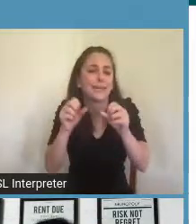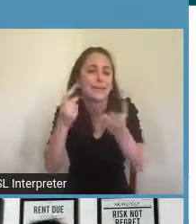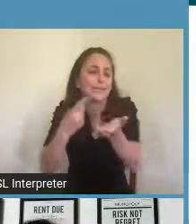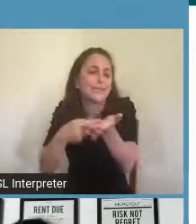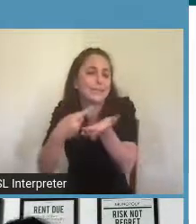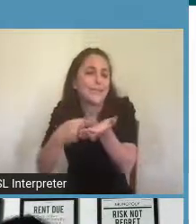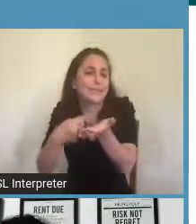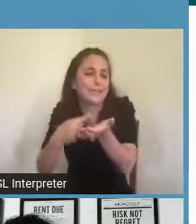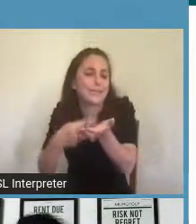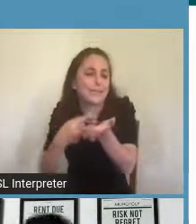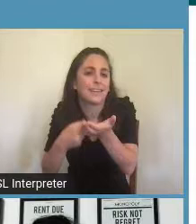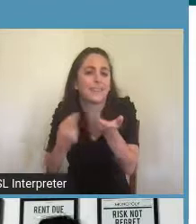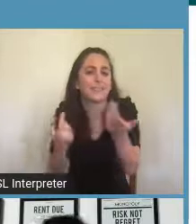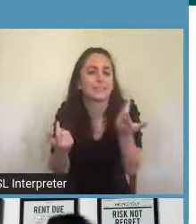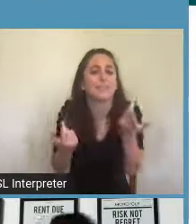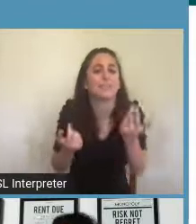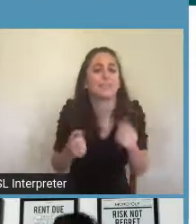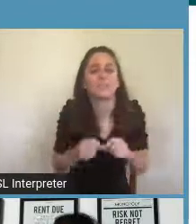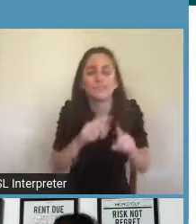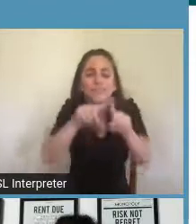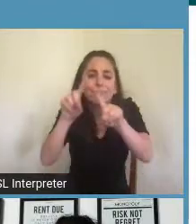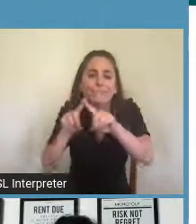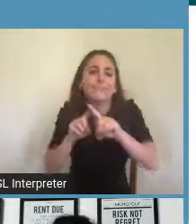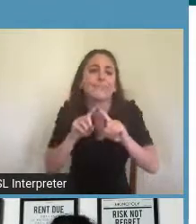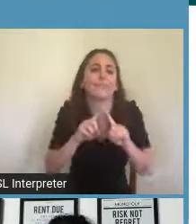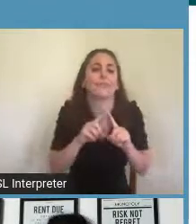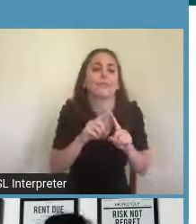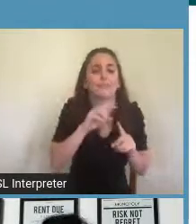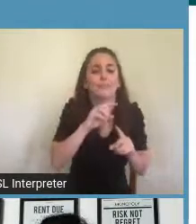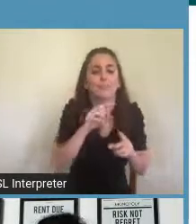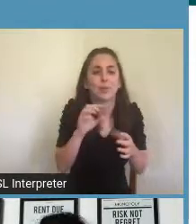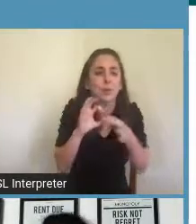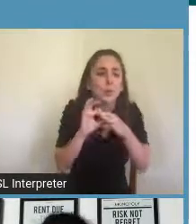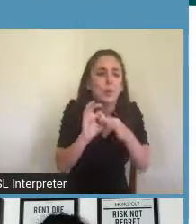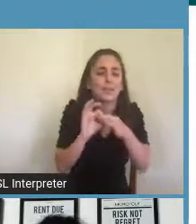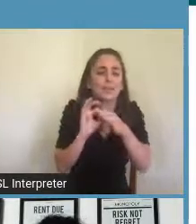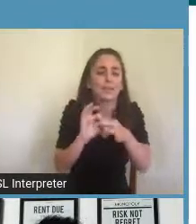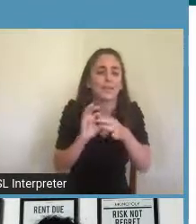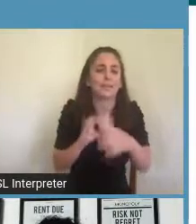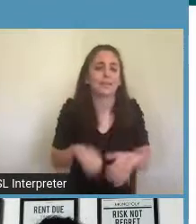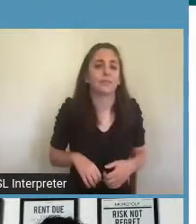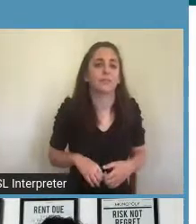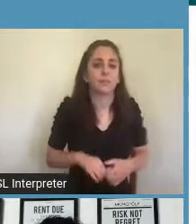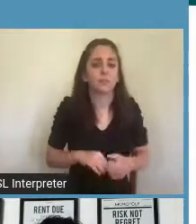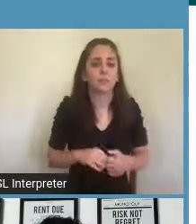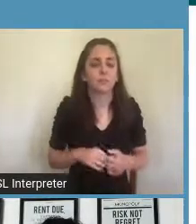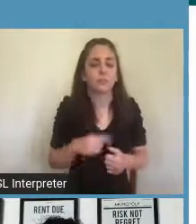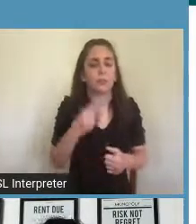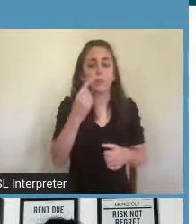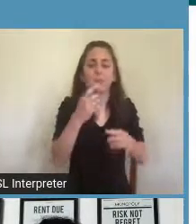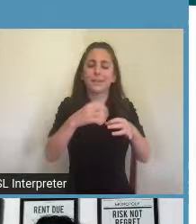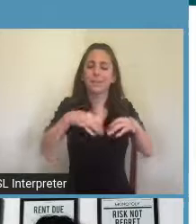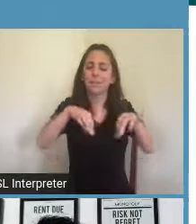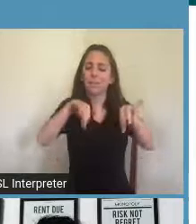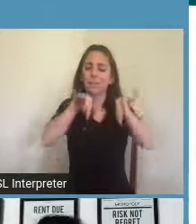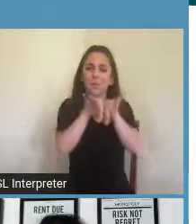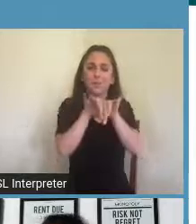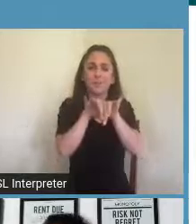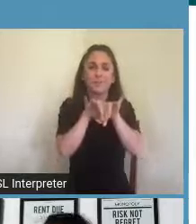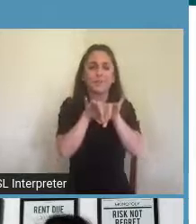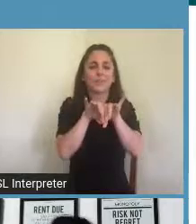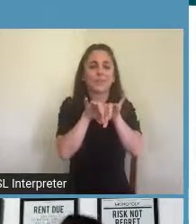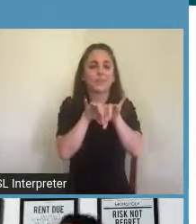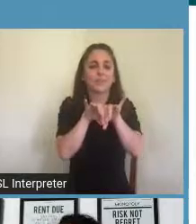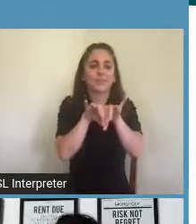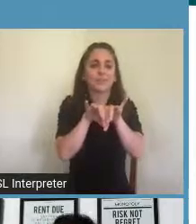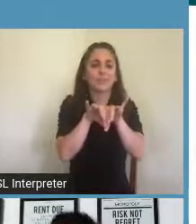SEO, search engine optimization, et cetera. But again, some of the key tenets that I think can really move your video just even a level up